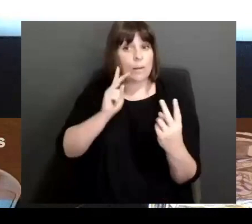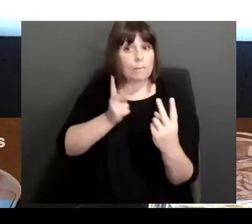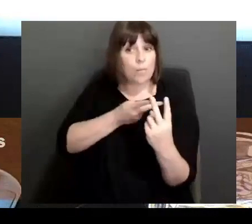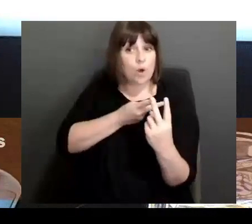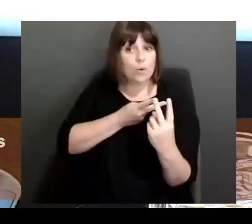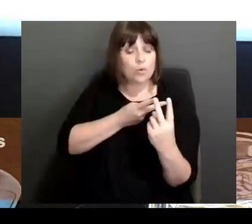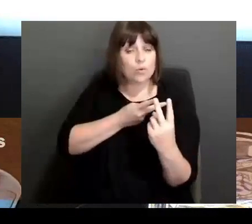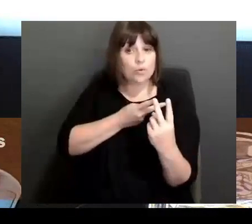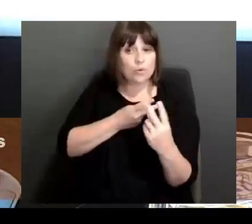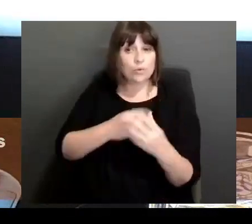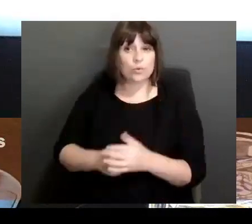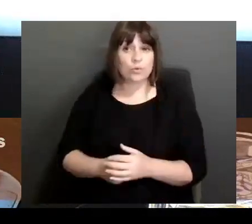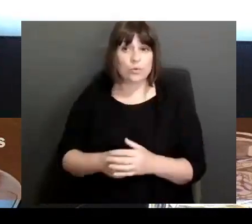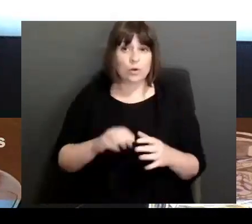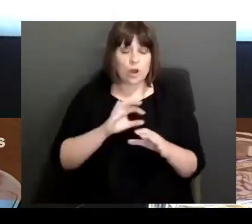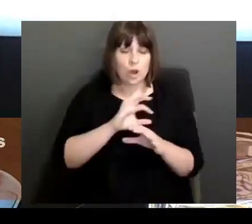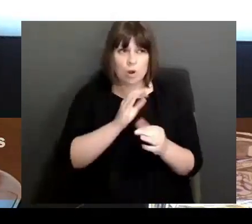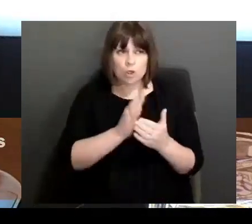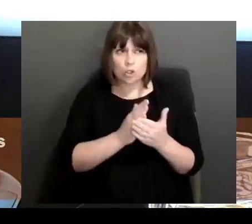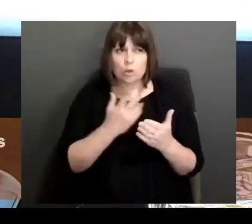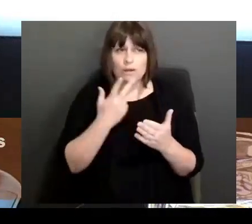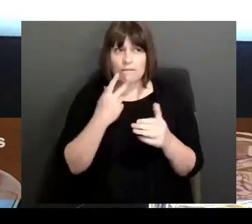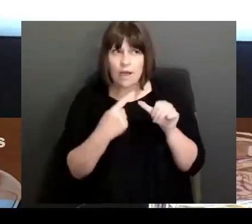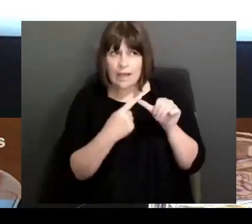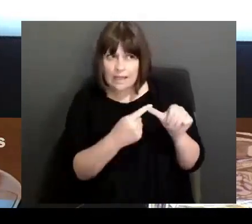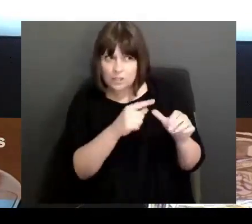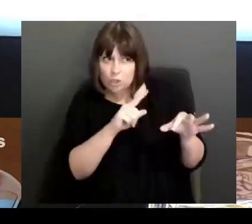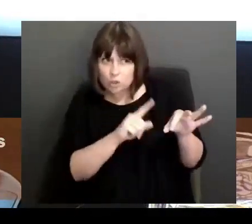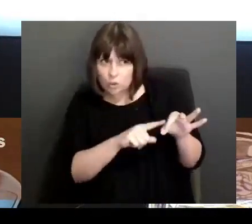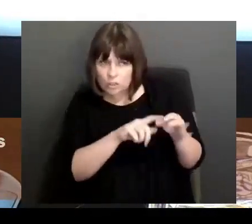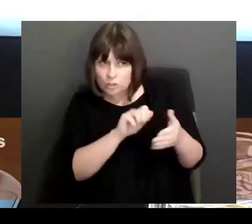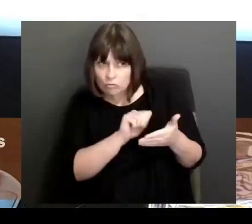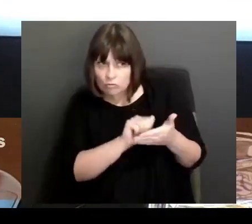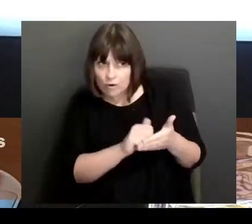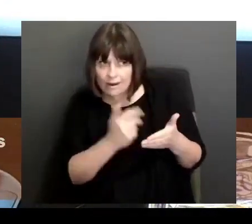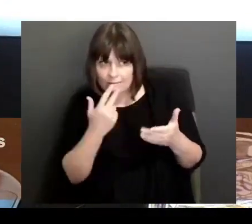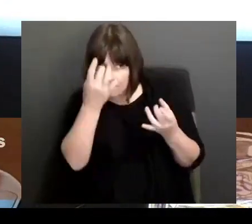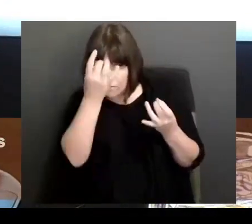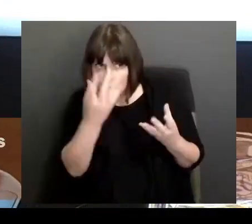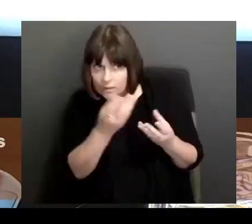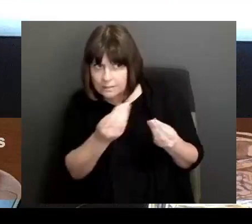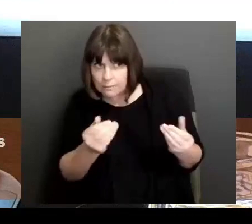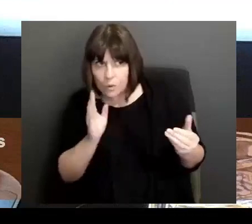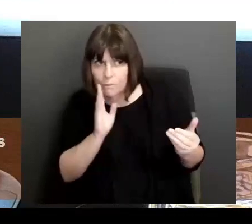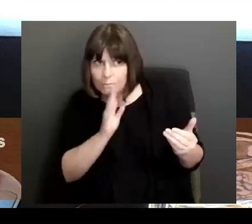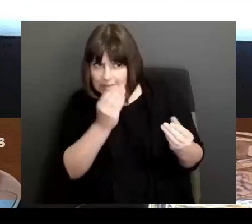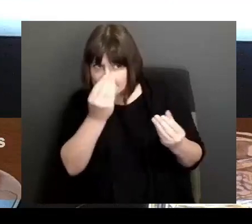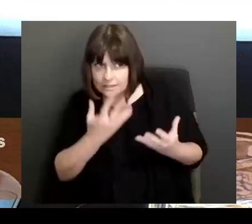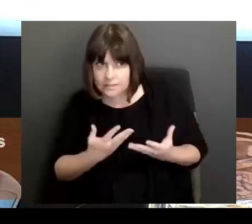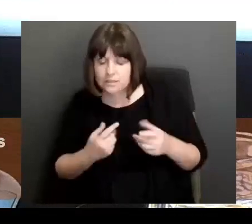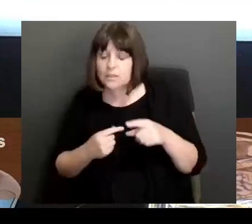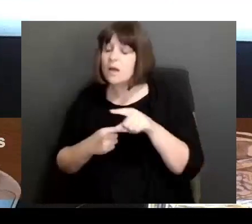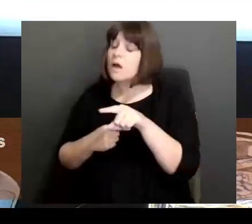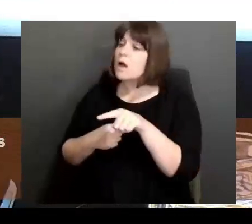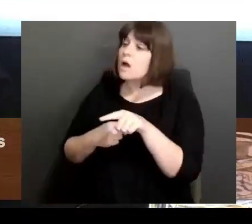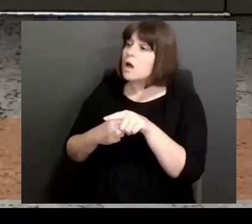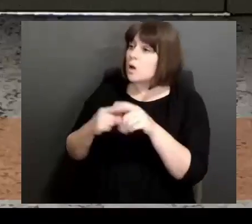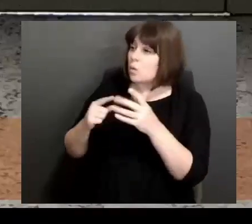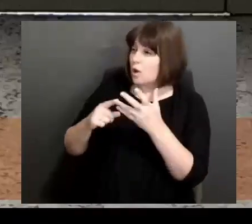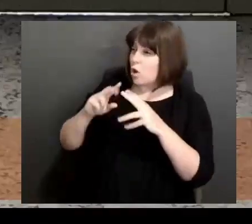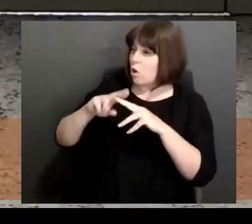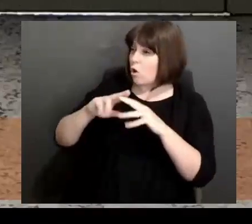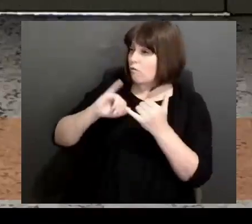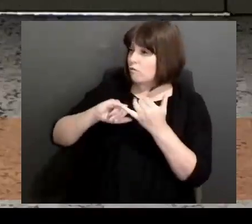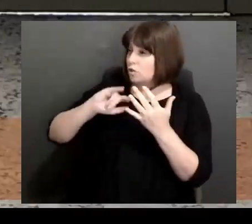I'm not sure if I've totally answered that question, but if I've left something out, please let me know. Will you go on to talk about the offshore wind sector